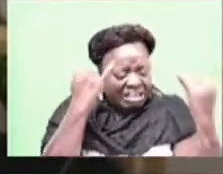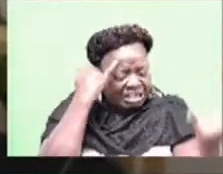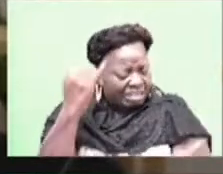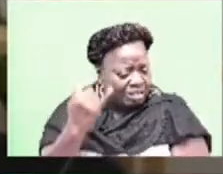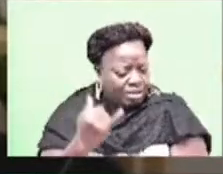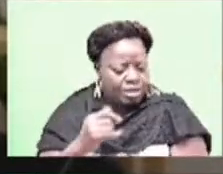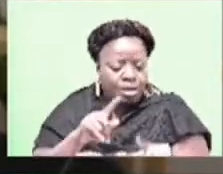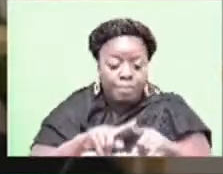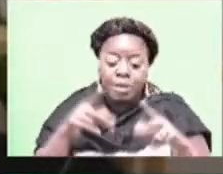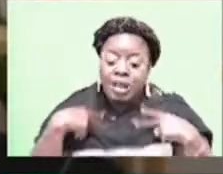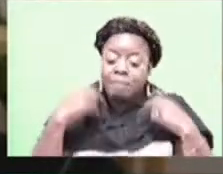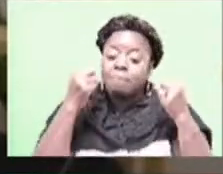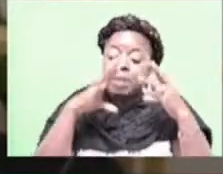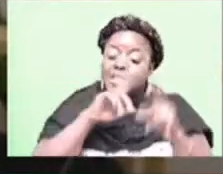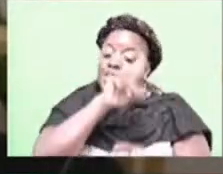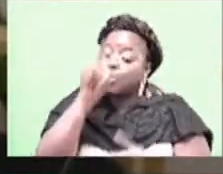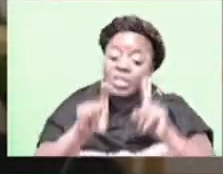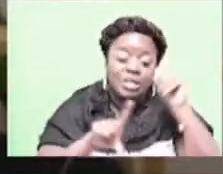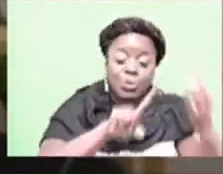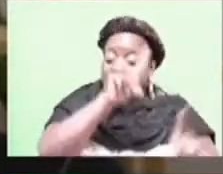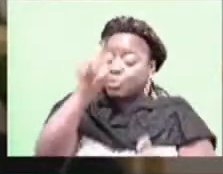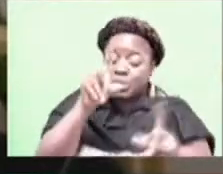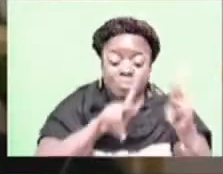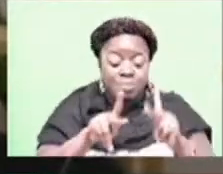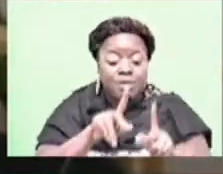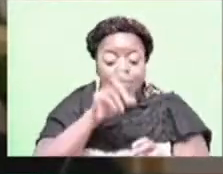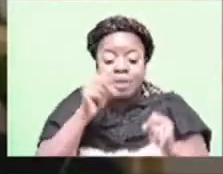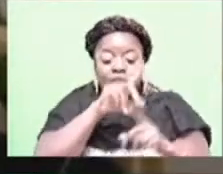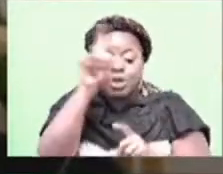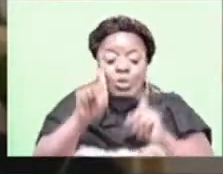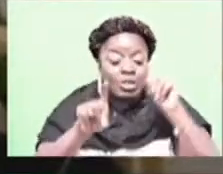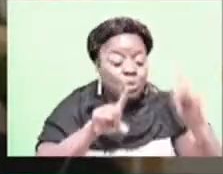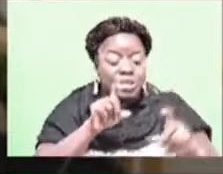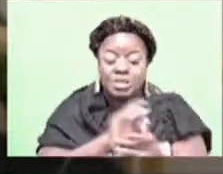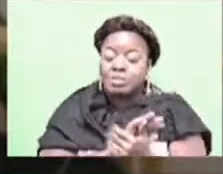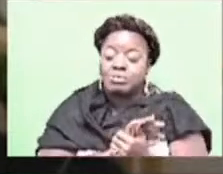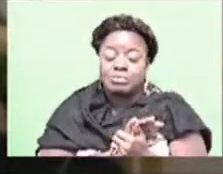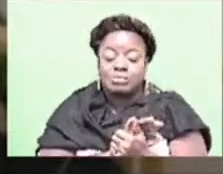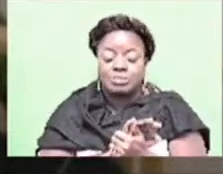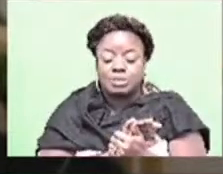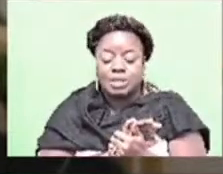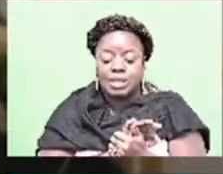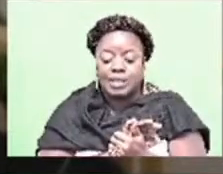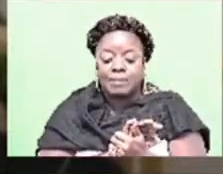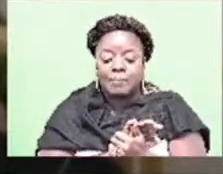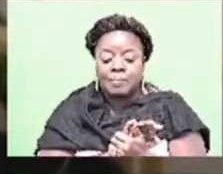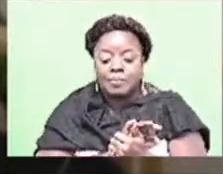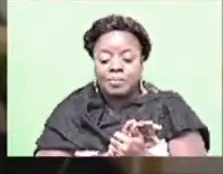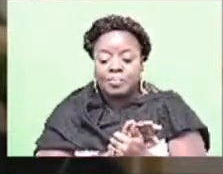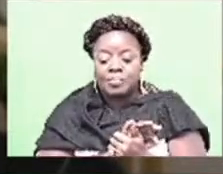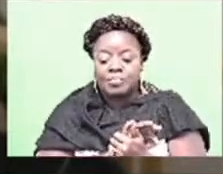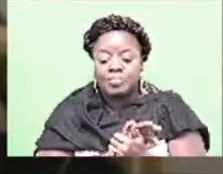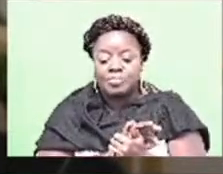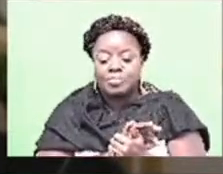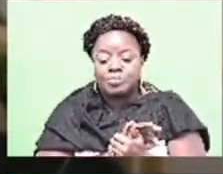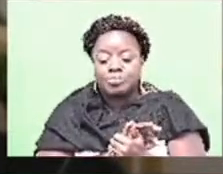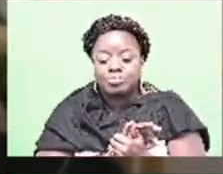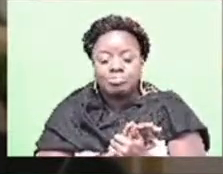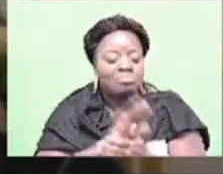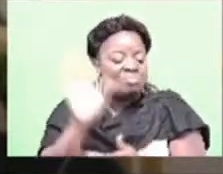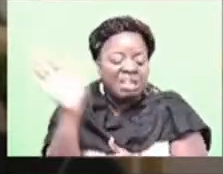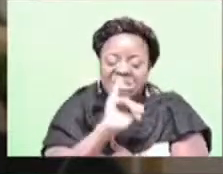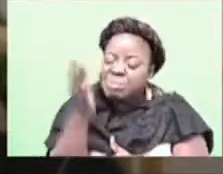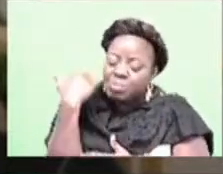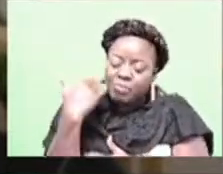lot more questions than answers, and this has become a characteristic of this particular administration, in that we tend to rush